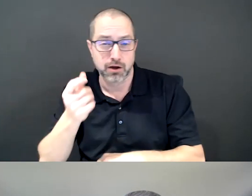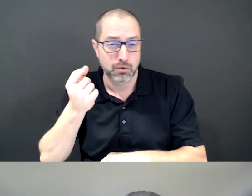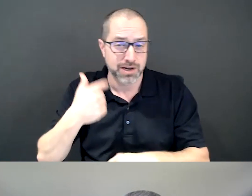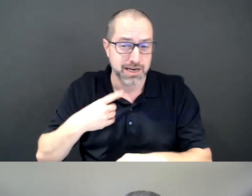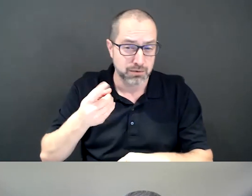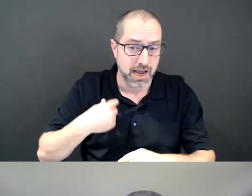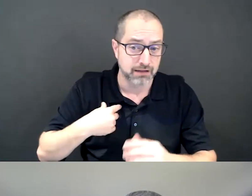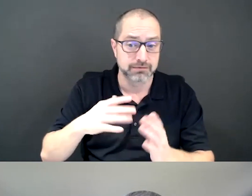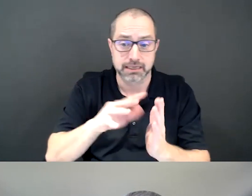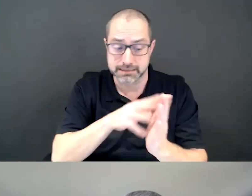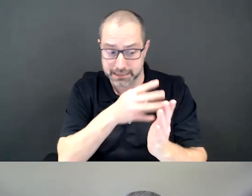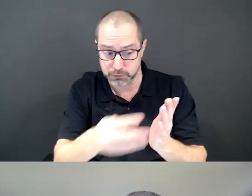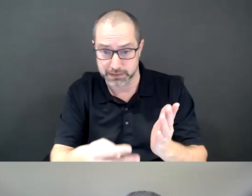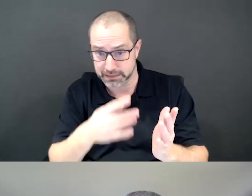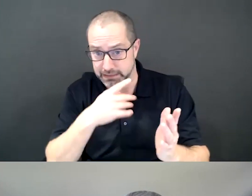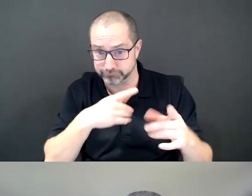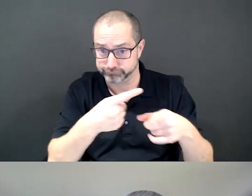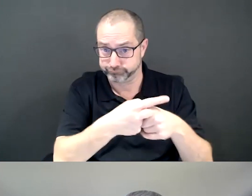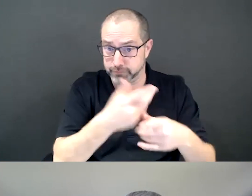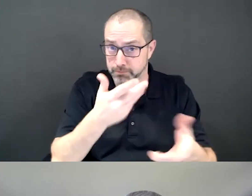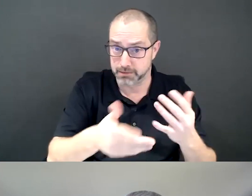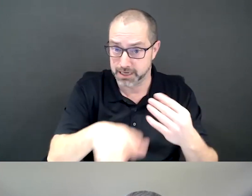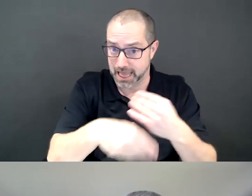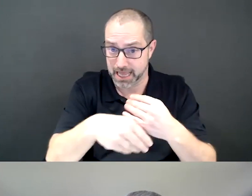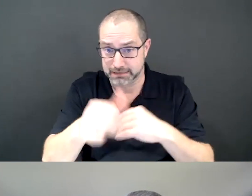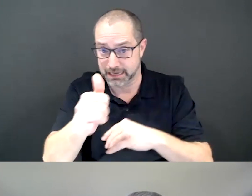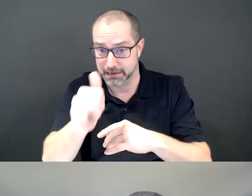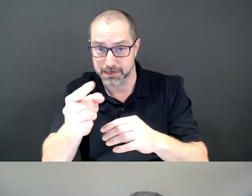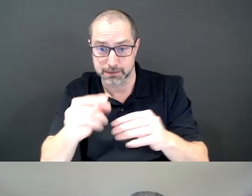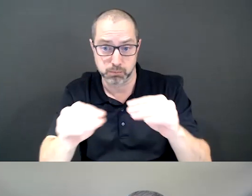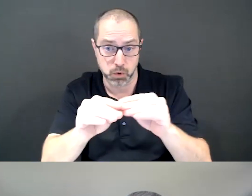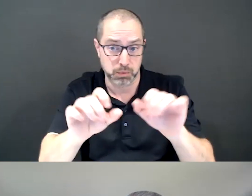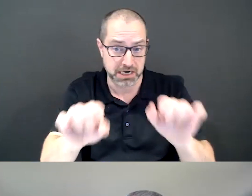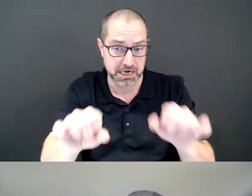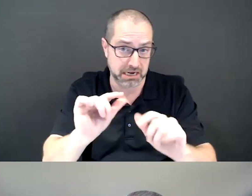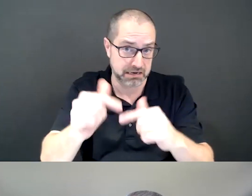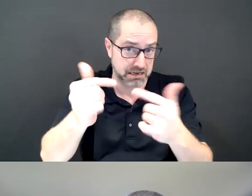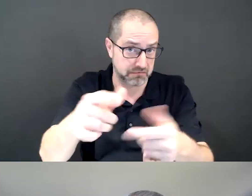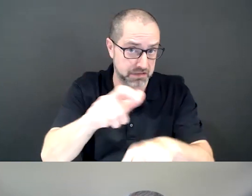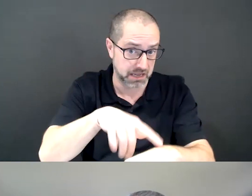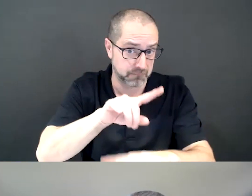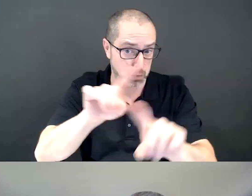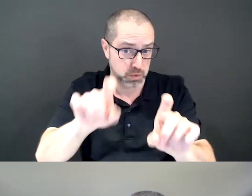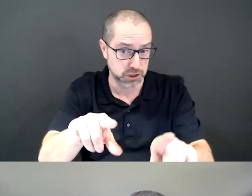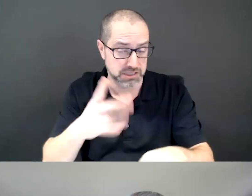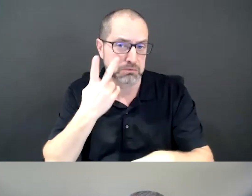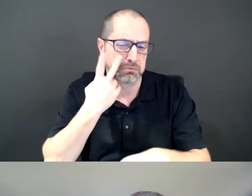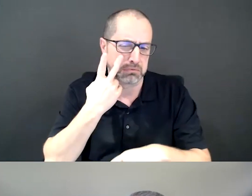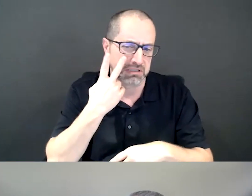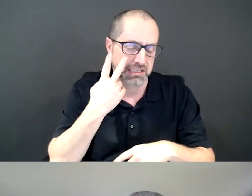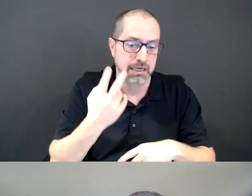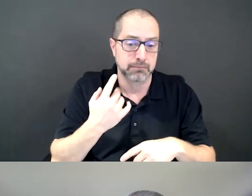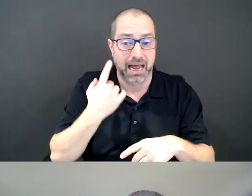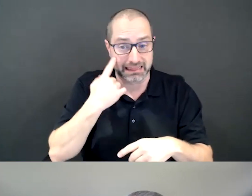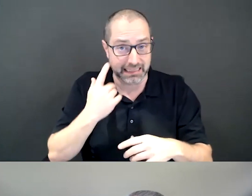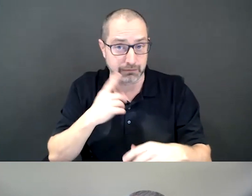give us an extra 10 minutes, which might open the door for questions, but we're not really sure if that will play out. So more likely than not, the session will